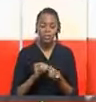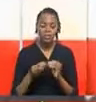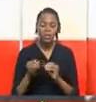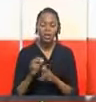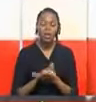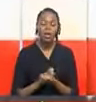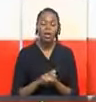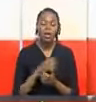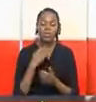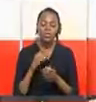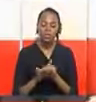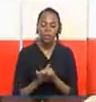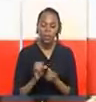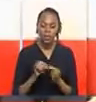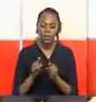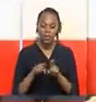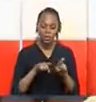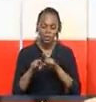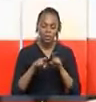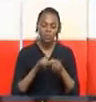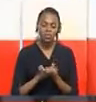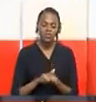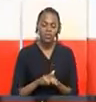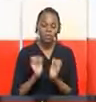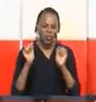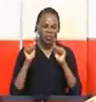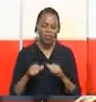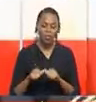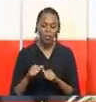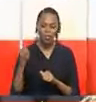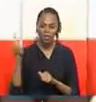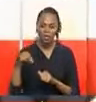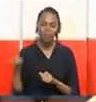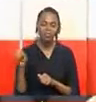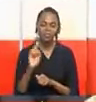wanted a rematch because he could never go on a loss.